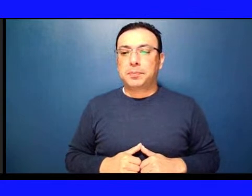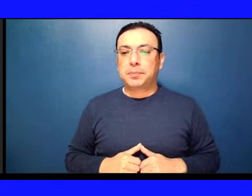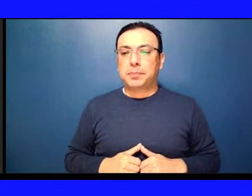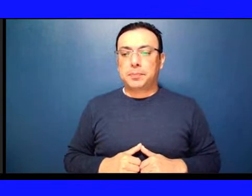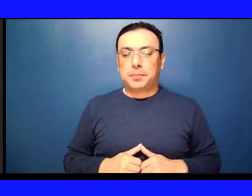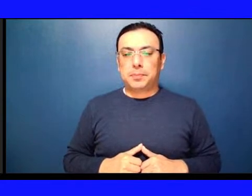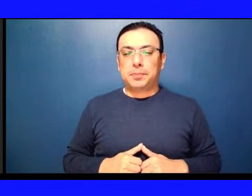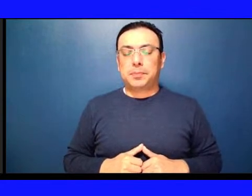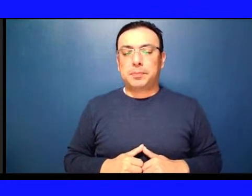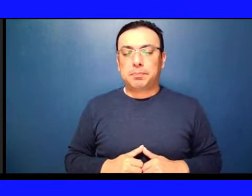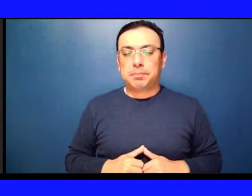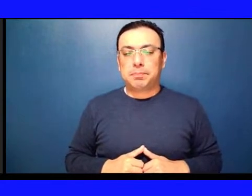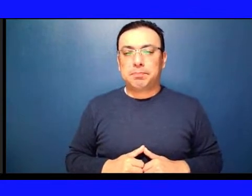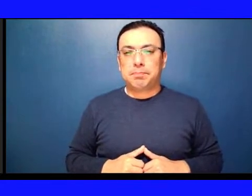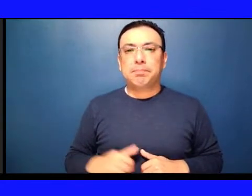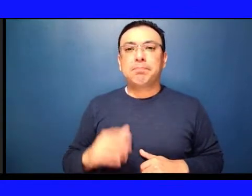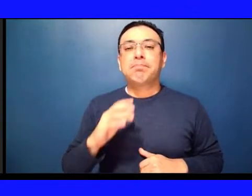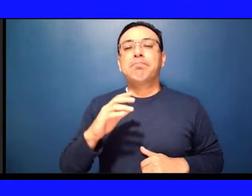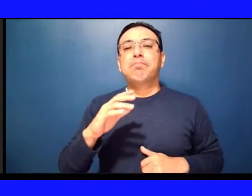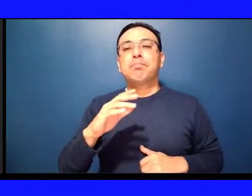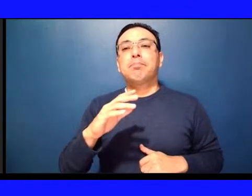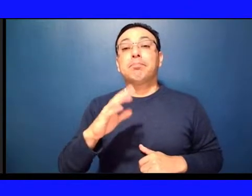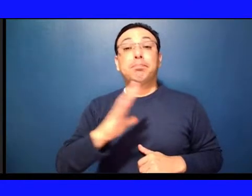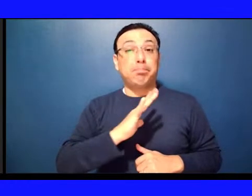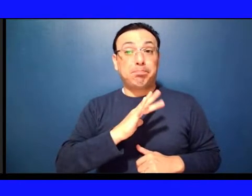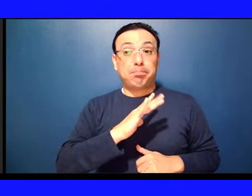age groups here.